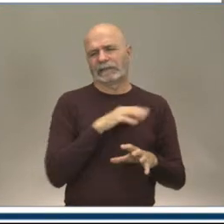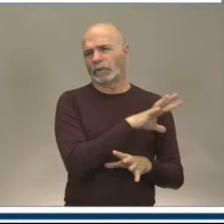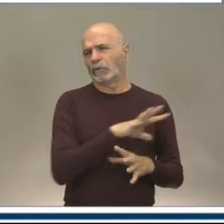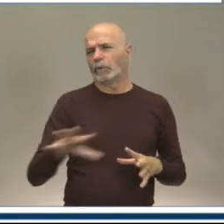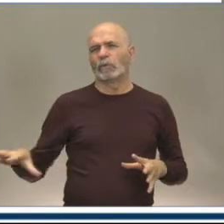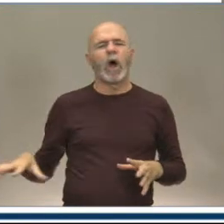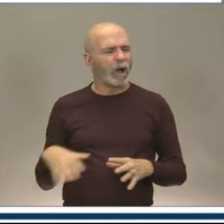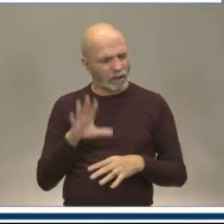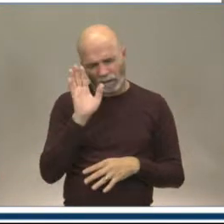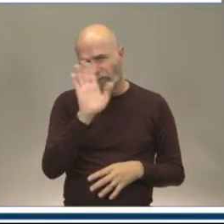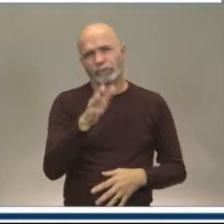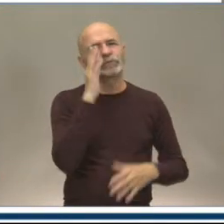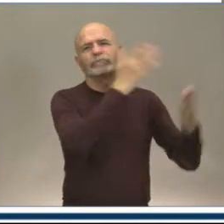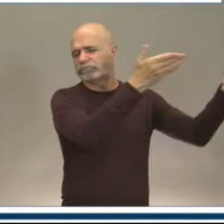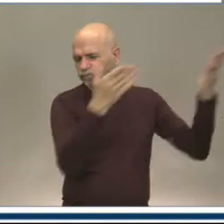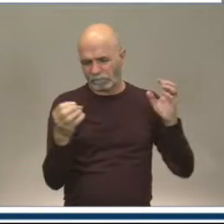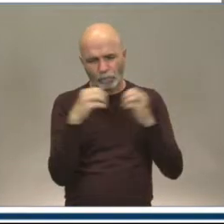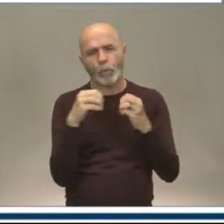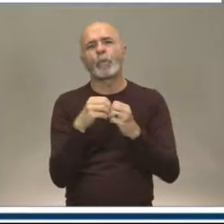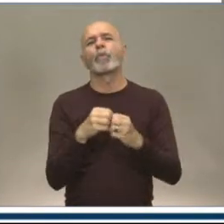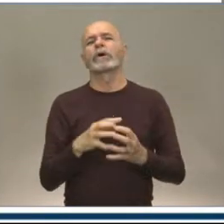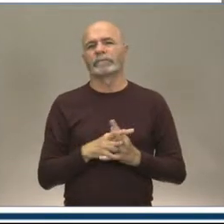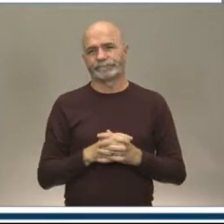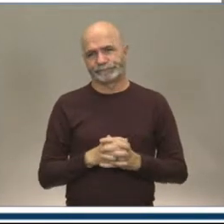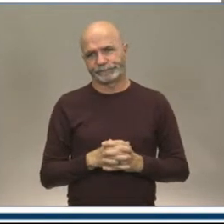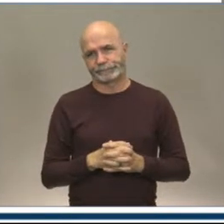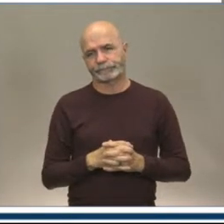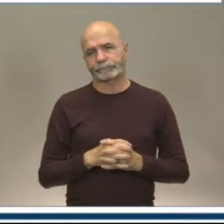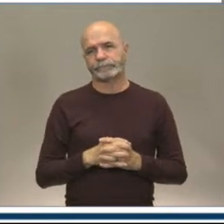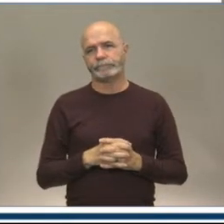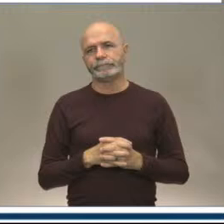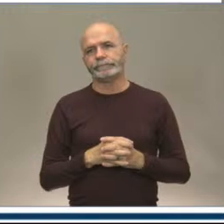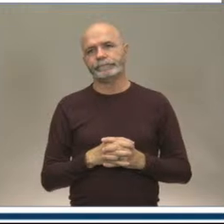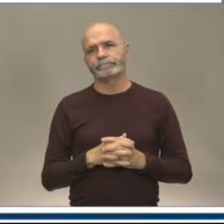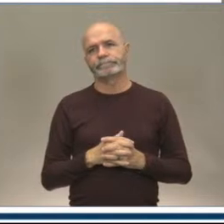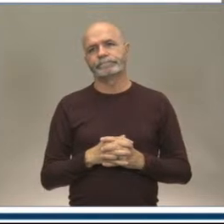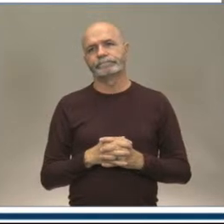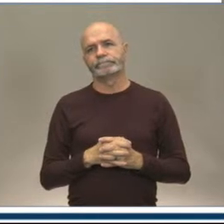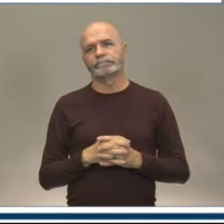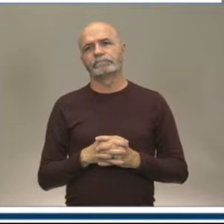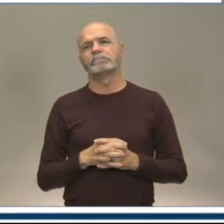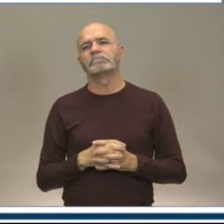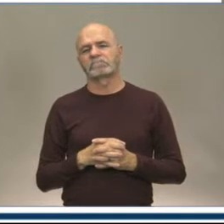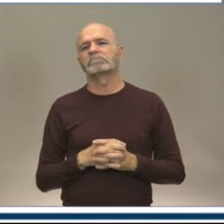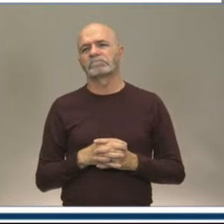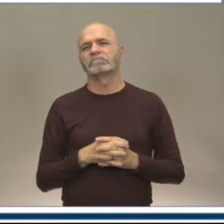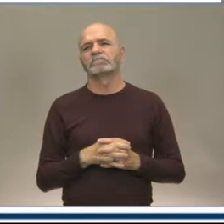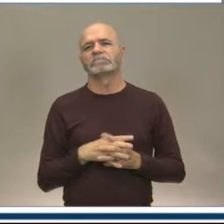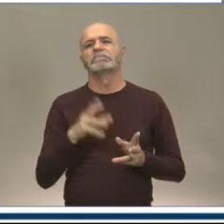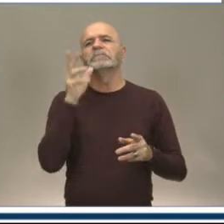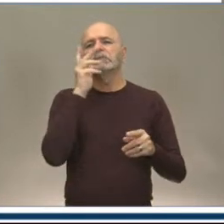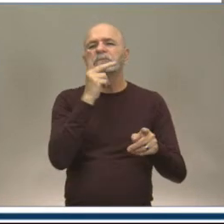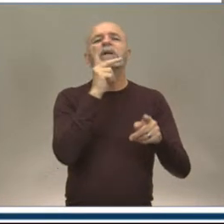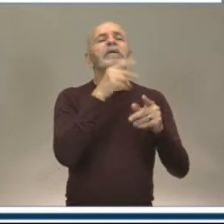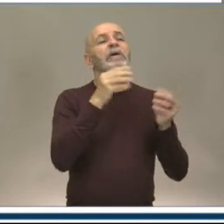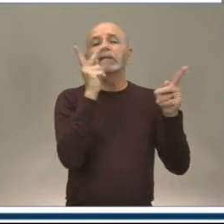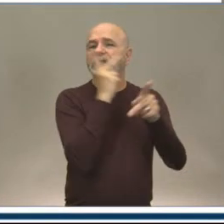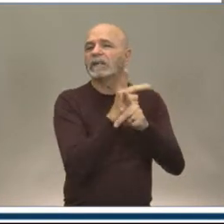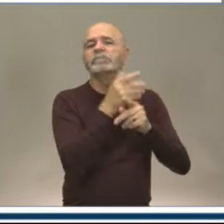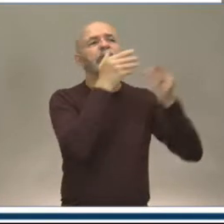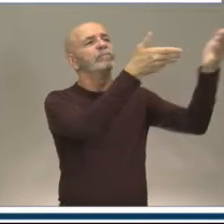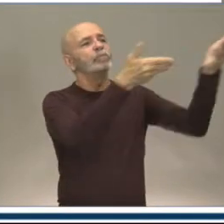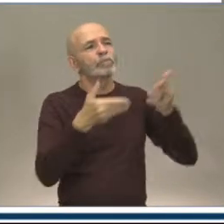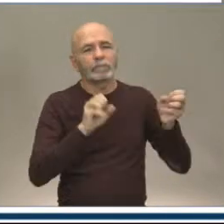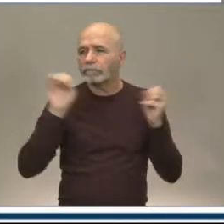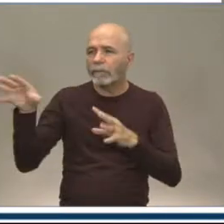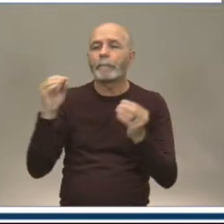vaccine. That's over, as I said, it's some staggered shipments over the next few weeks as we roll it out directly